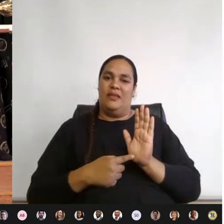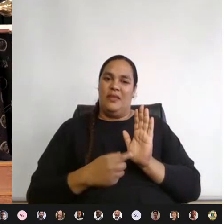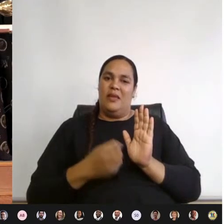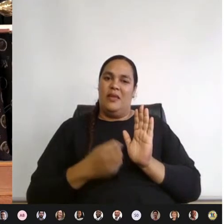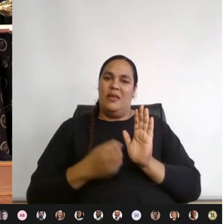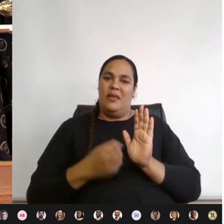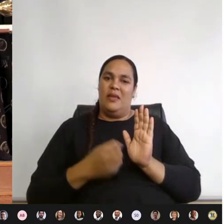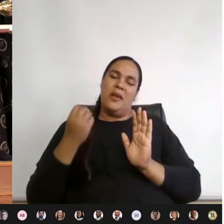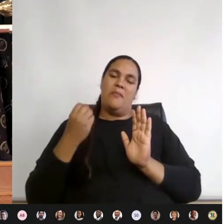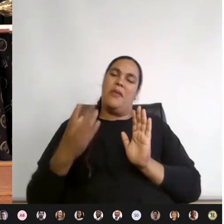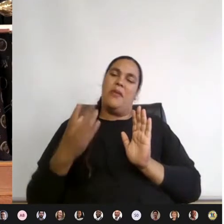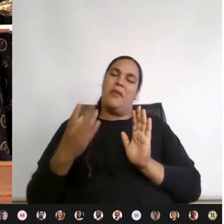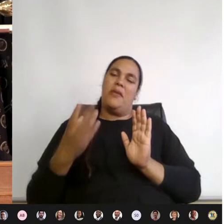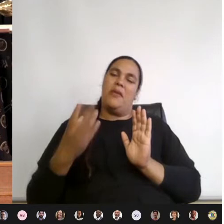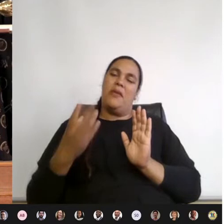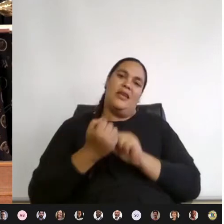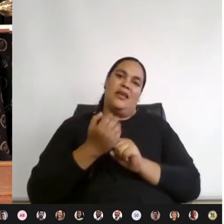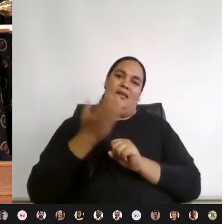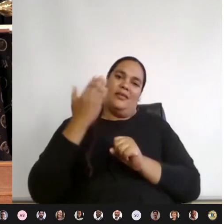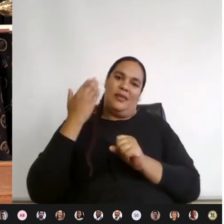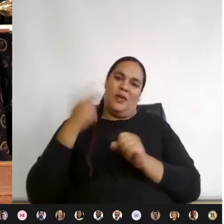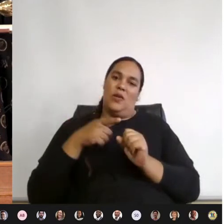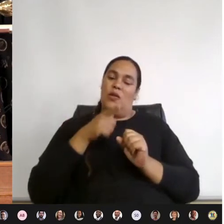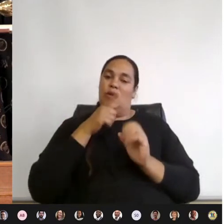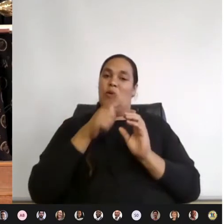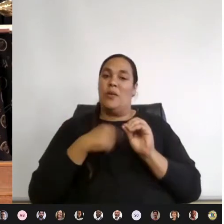many years ago. And this speaks about